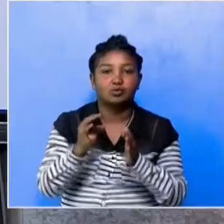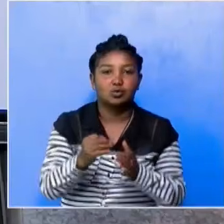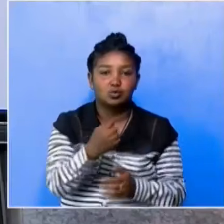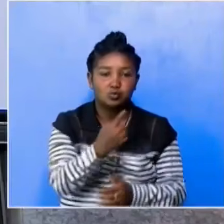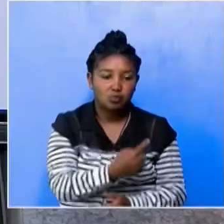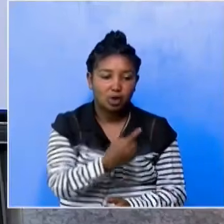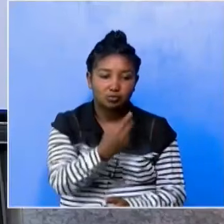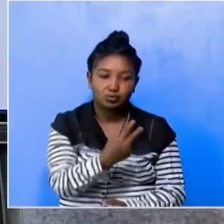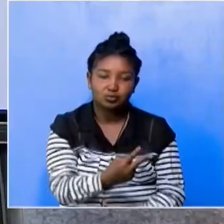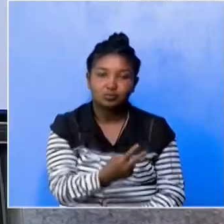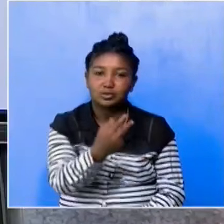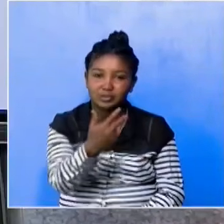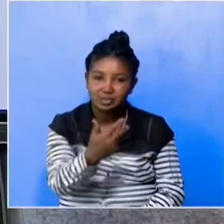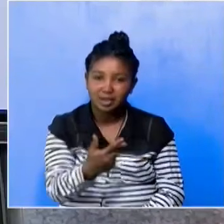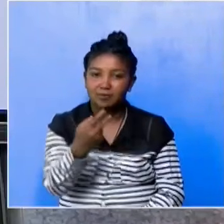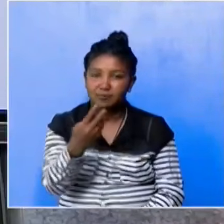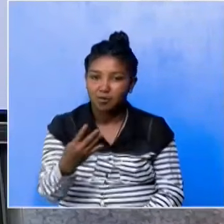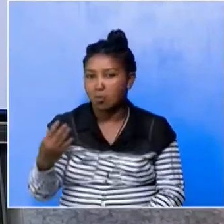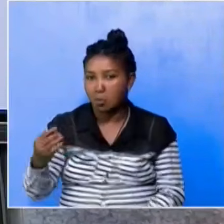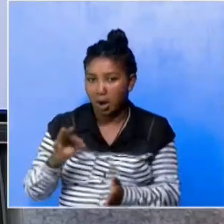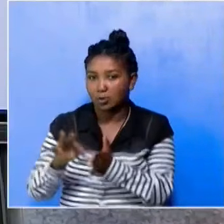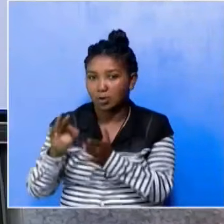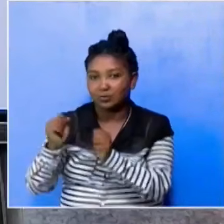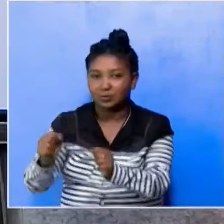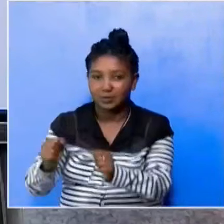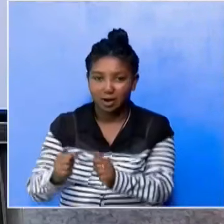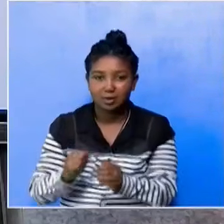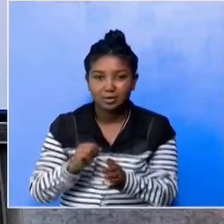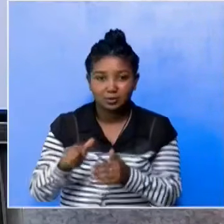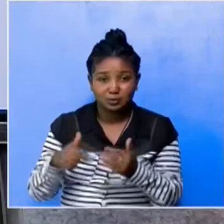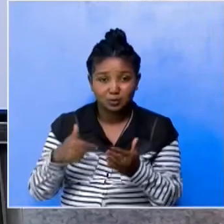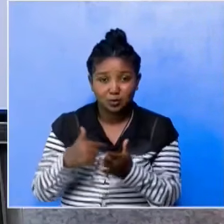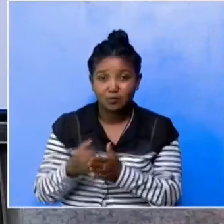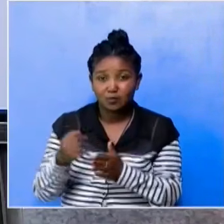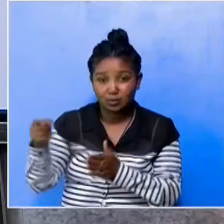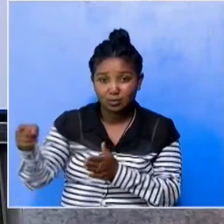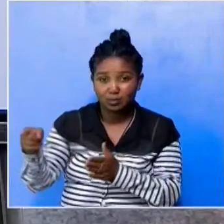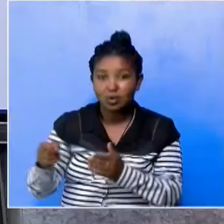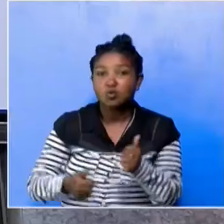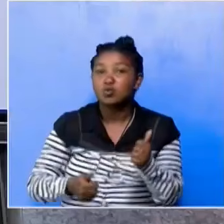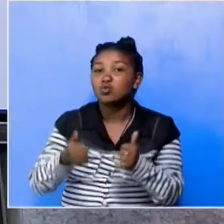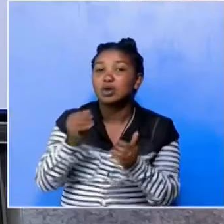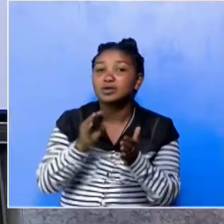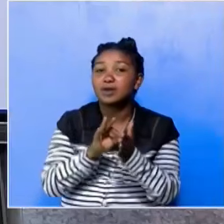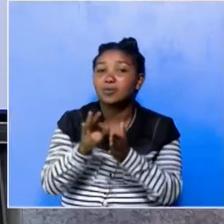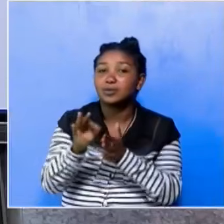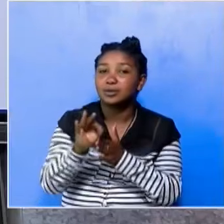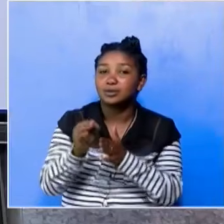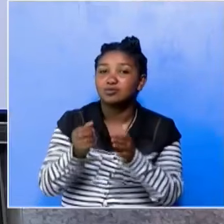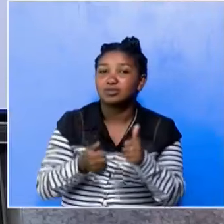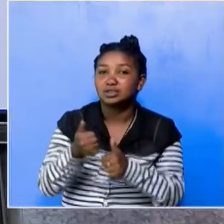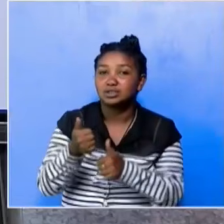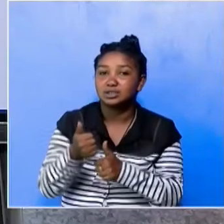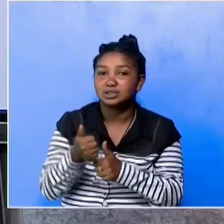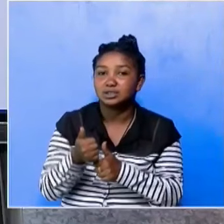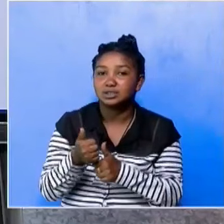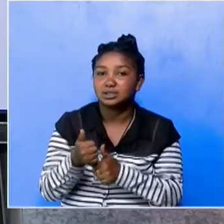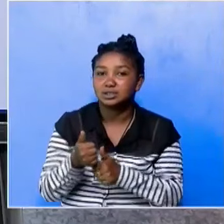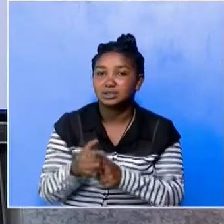1, 2, 3, and so forth. So from this one, which one is countable? What about the